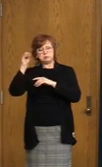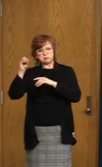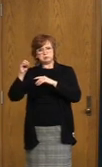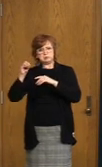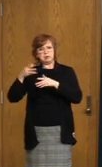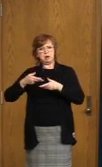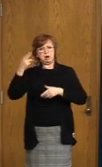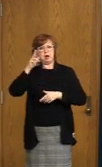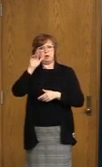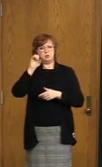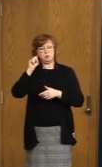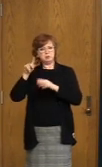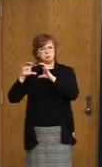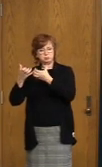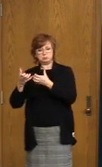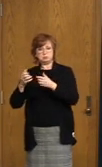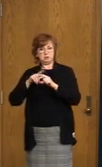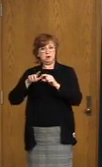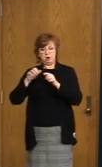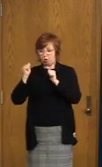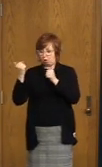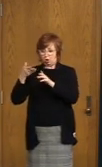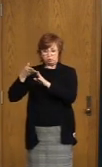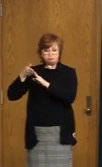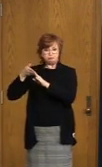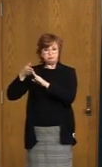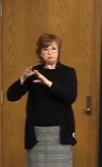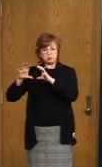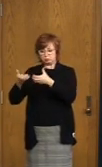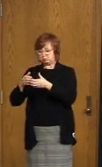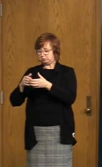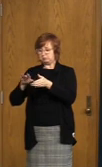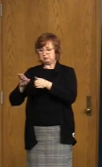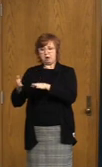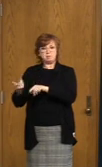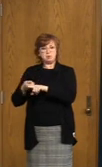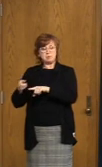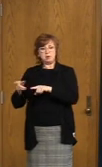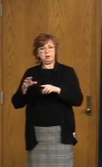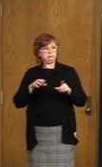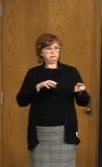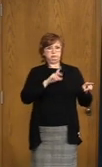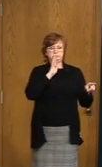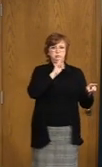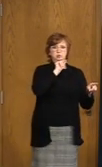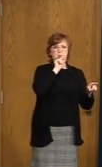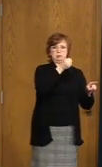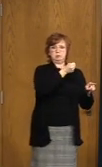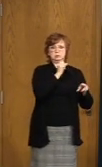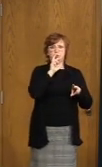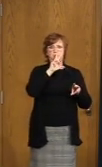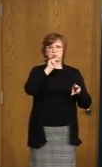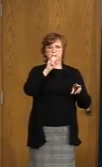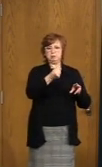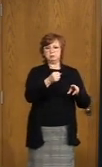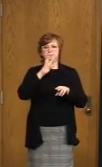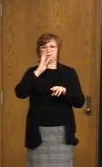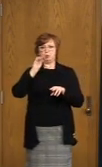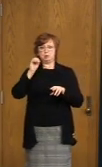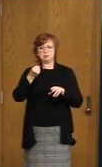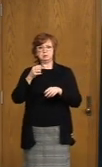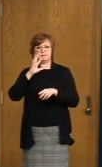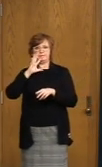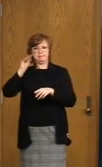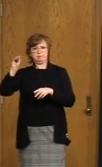But we have had deaths in people in their 40s, in their 20s, 30s,